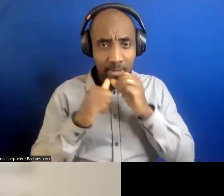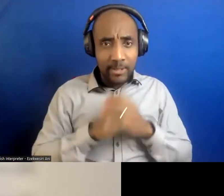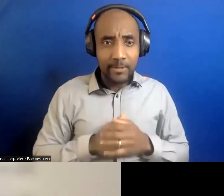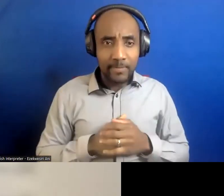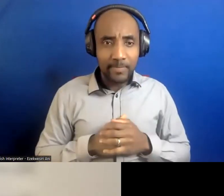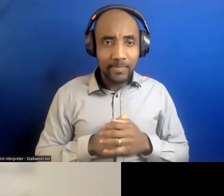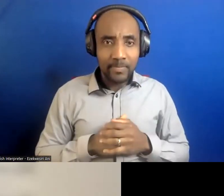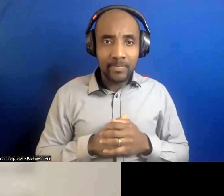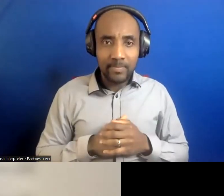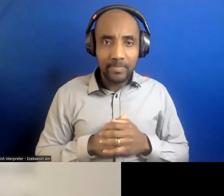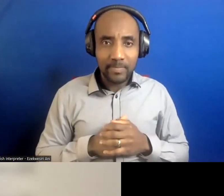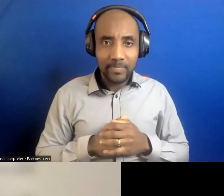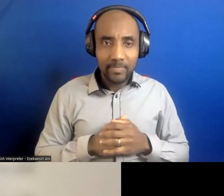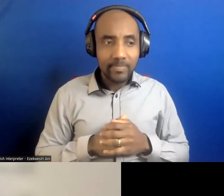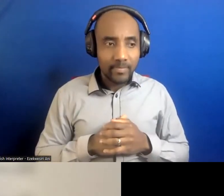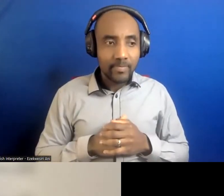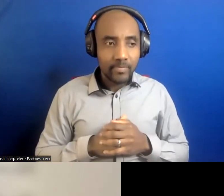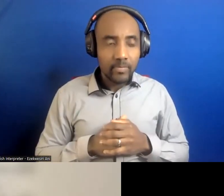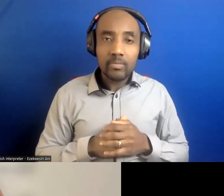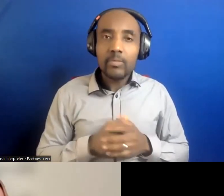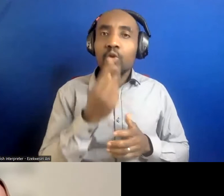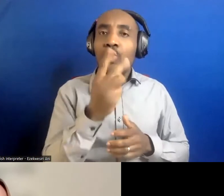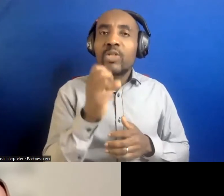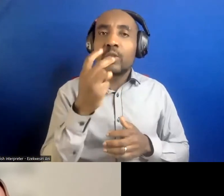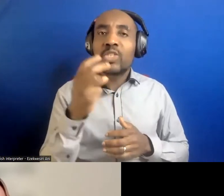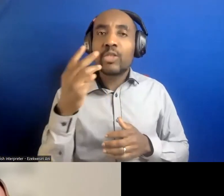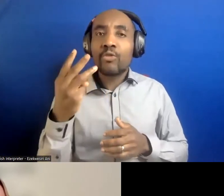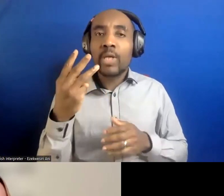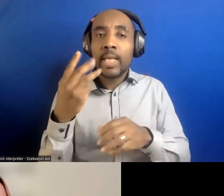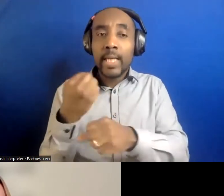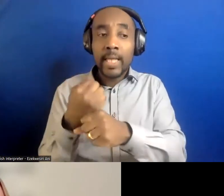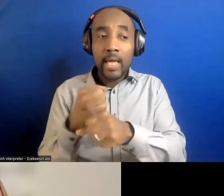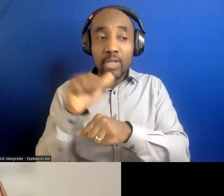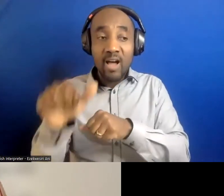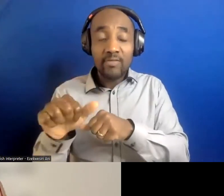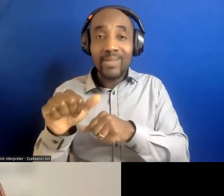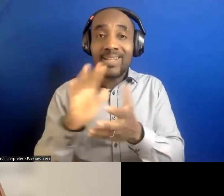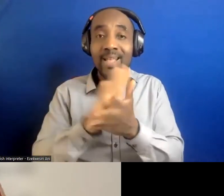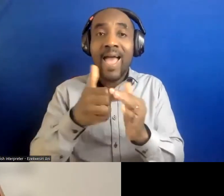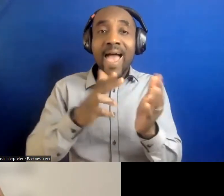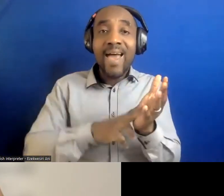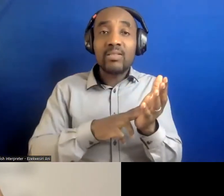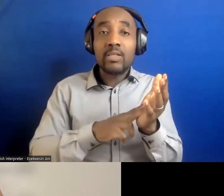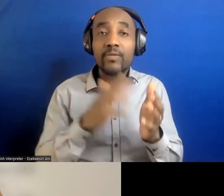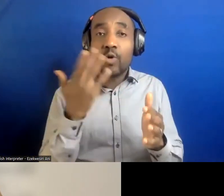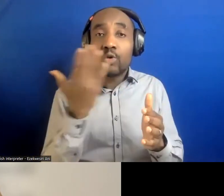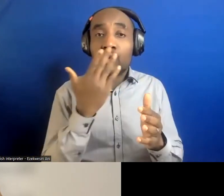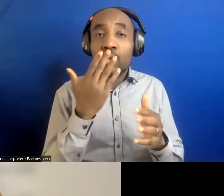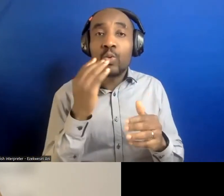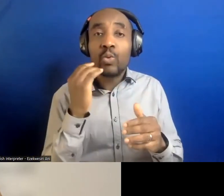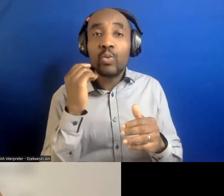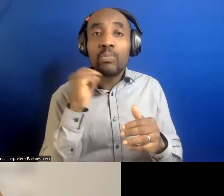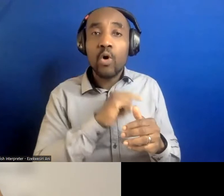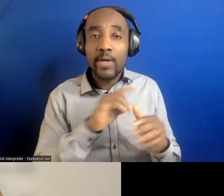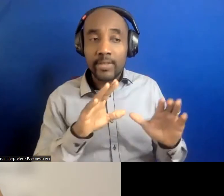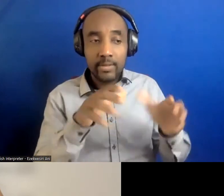the 23s game straight after this, and then over to Heston for the schoolboys for the evening. Wonderful, and I wish you all the